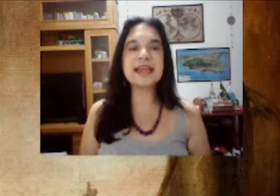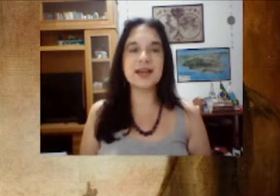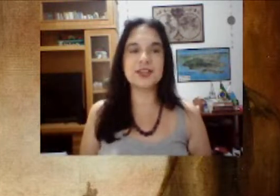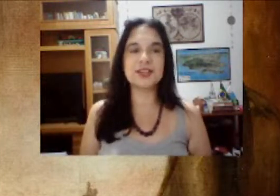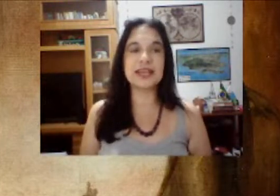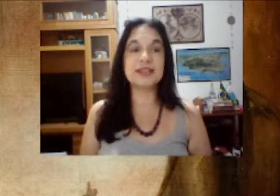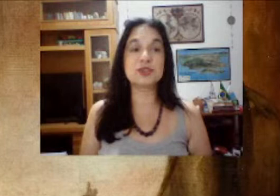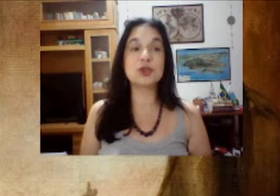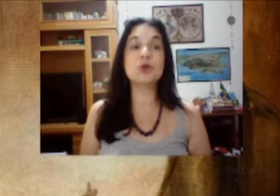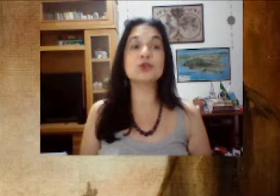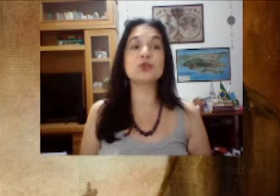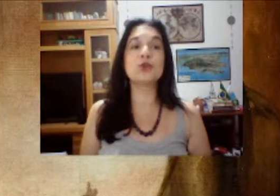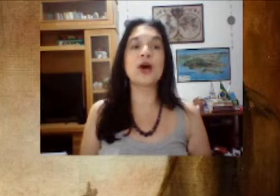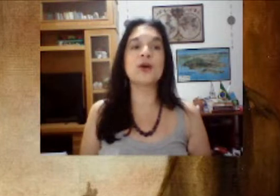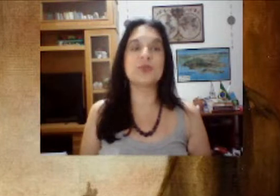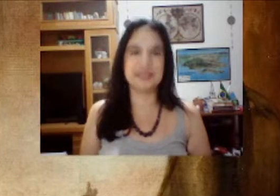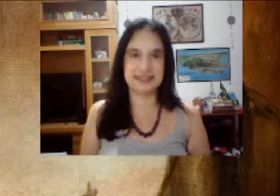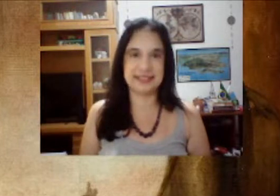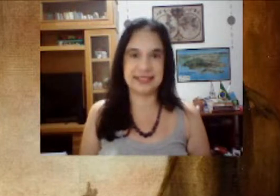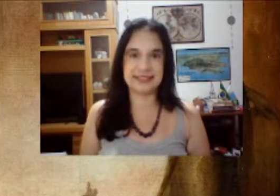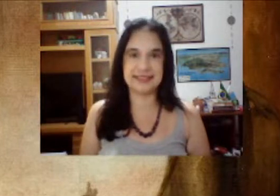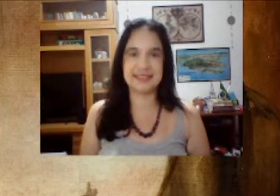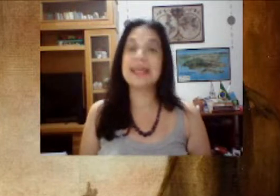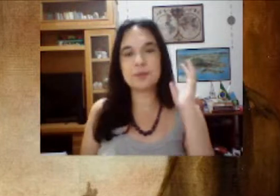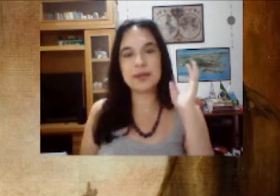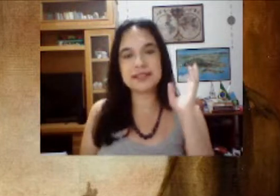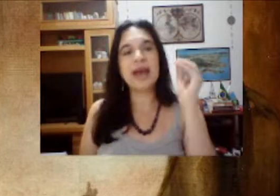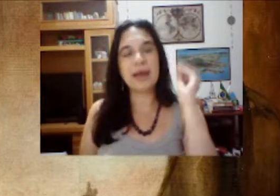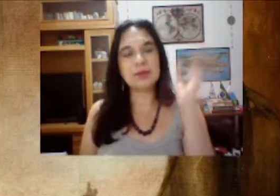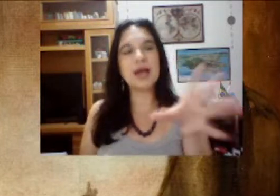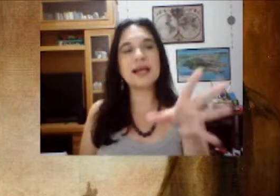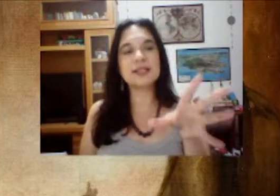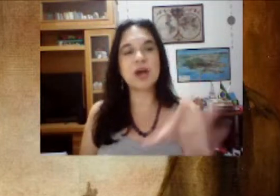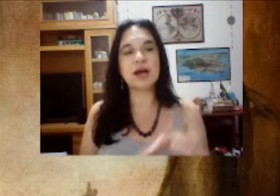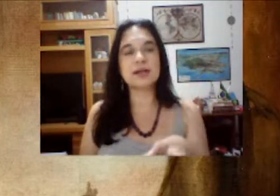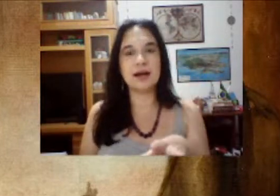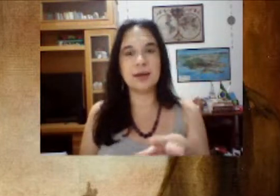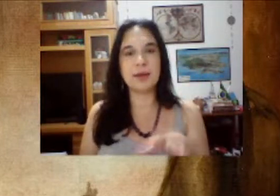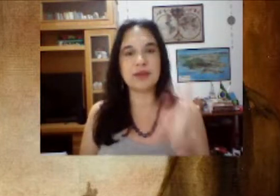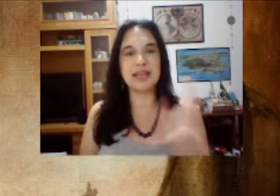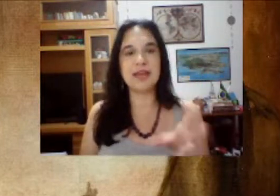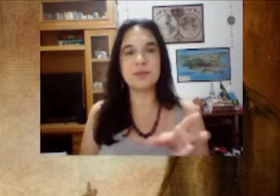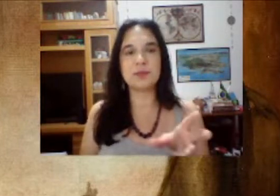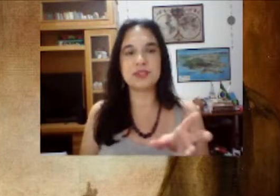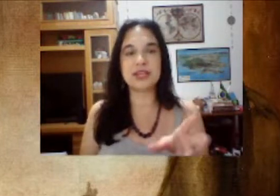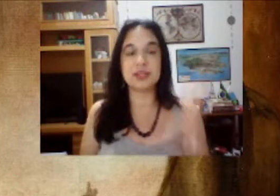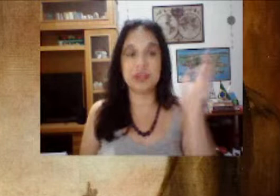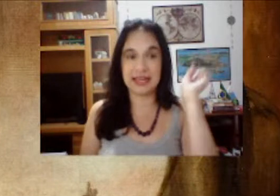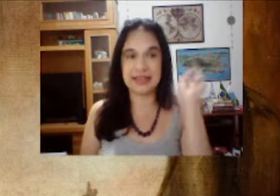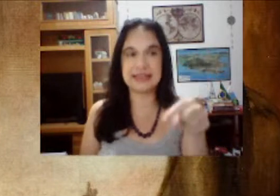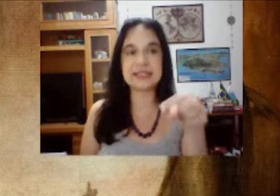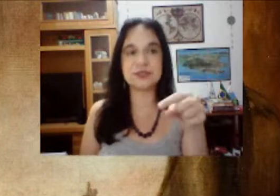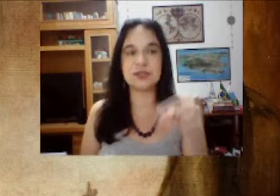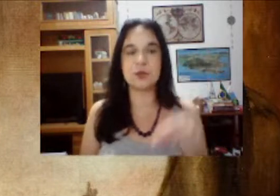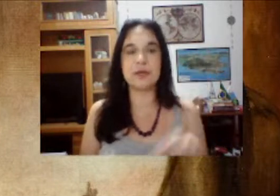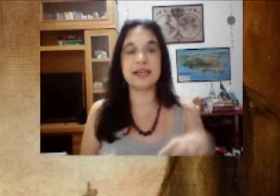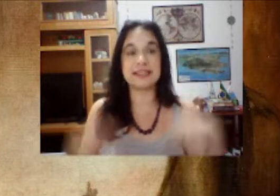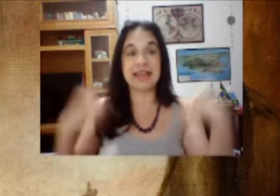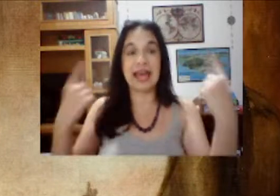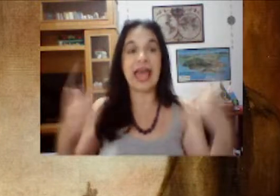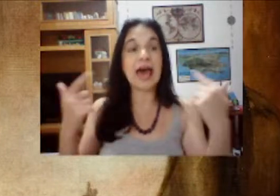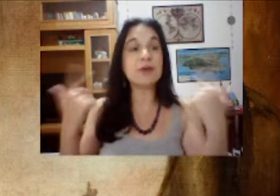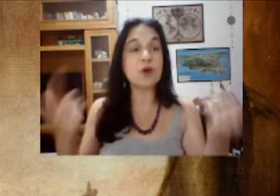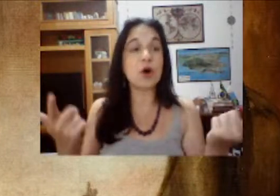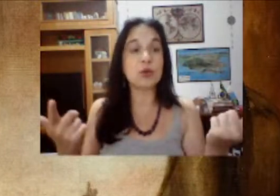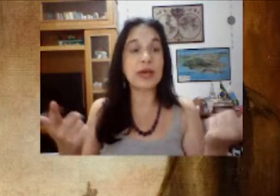none other than D.João the Sixth. But I'm not gonna talk about him particularly in this video because